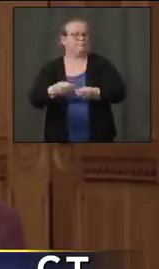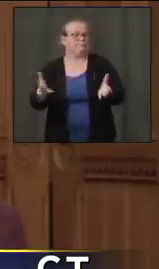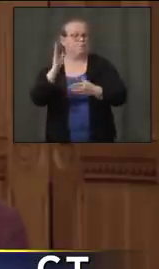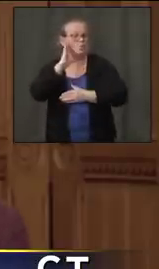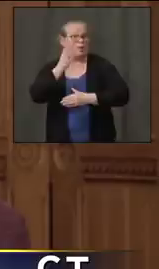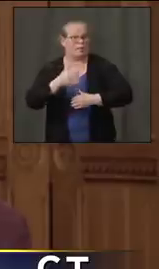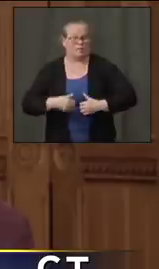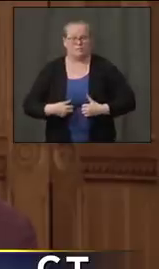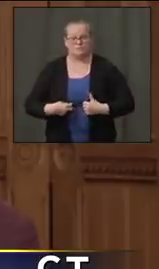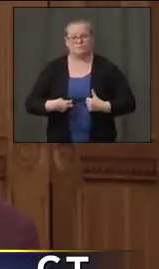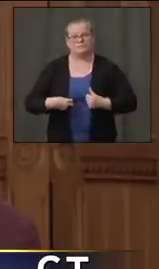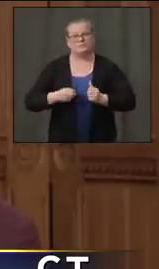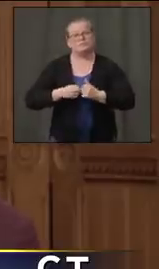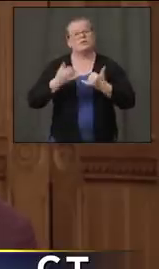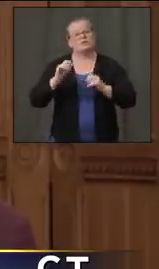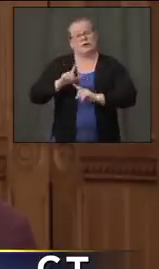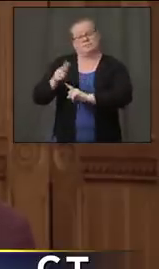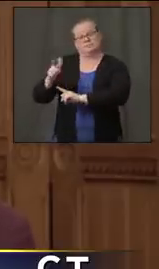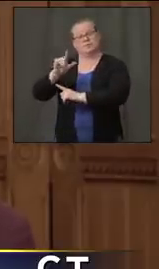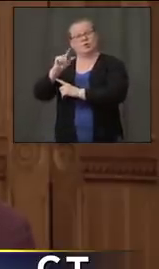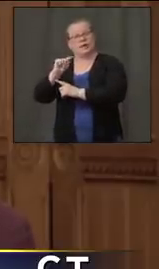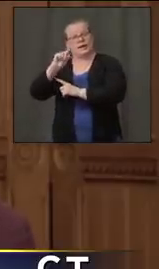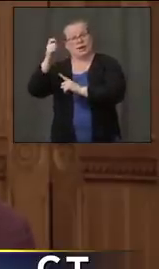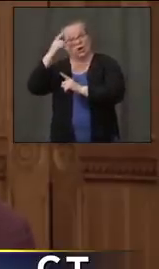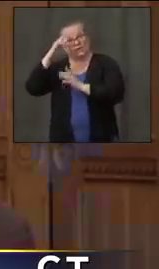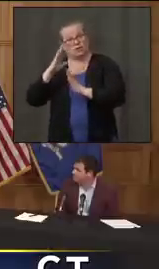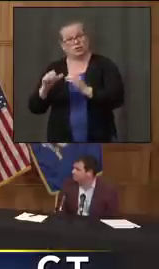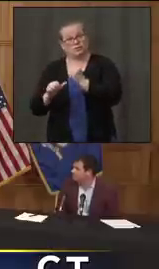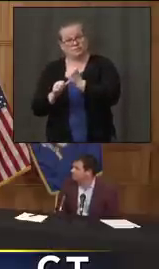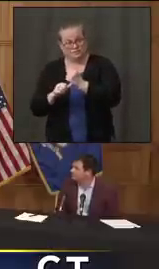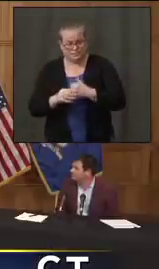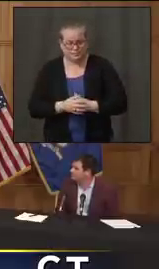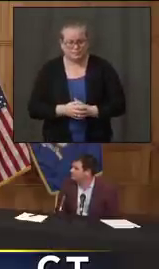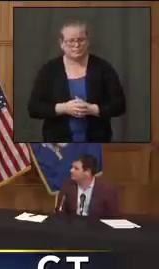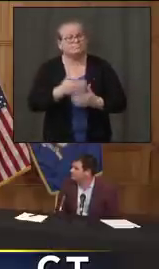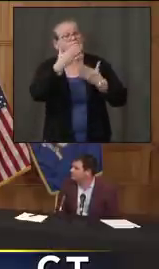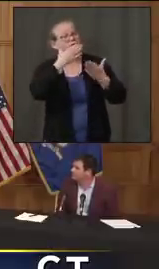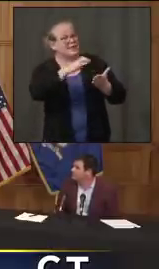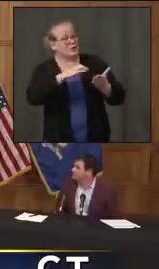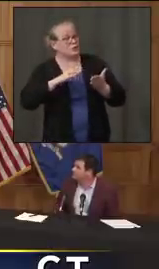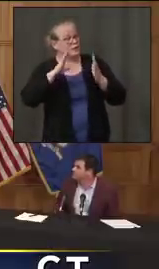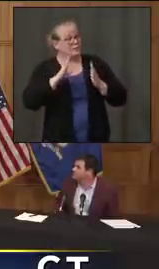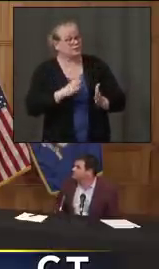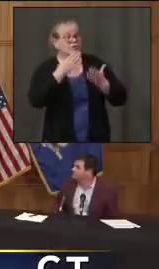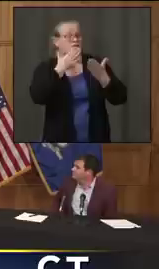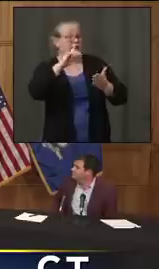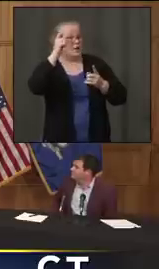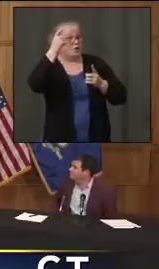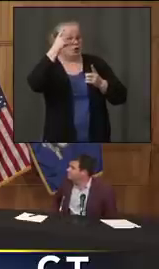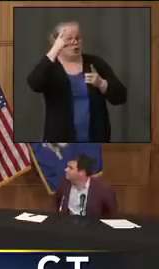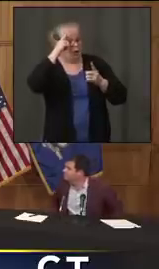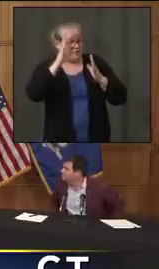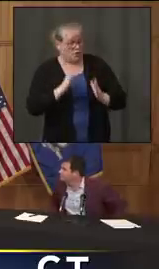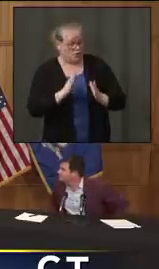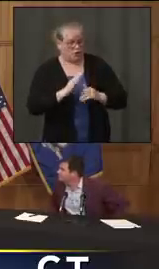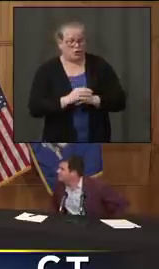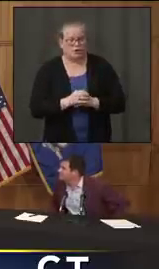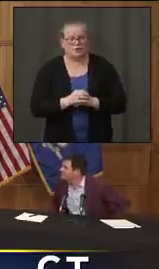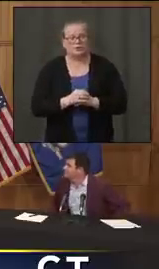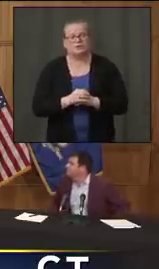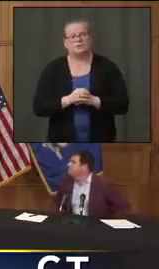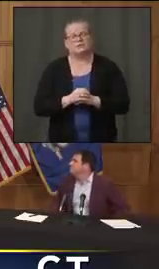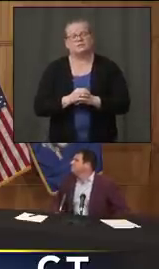With that, I'll turn it over to the Lieutenant Governor. Thank you so much, Commissioner. Thank you, Governor. When